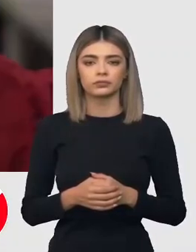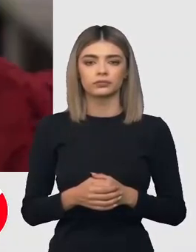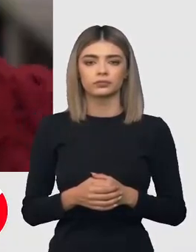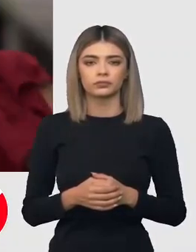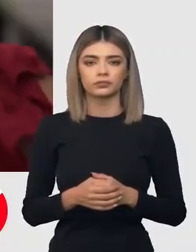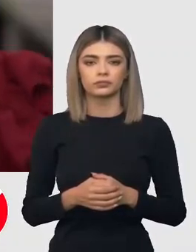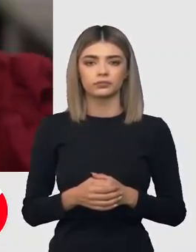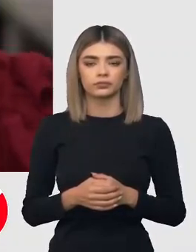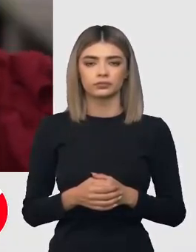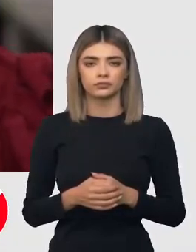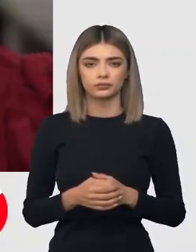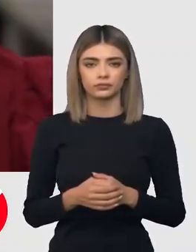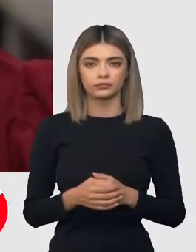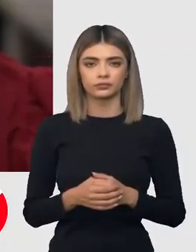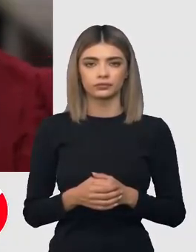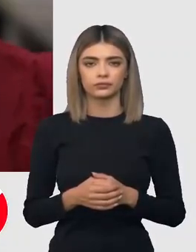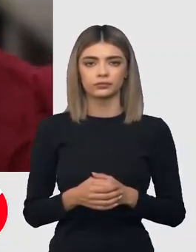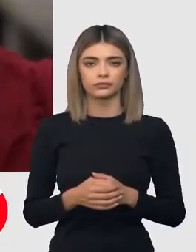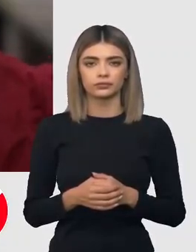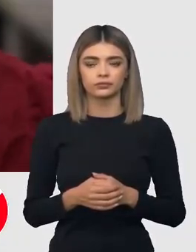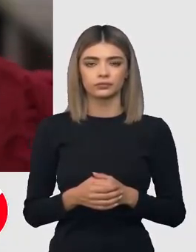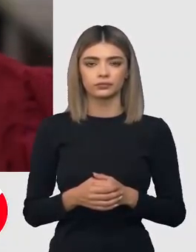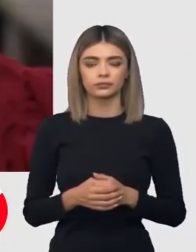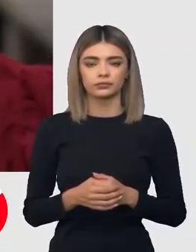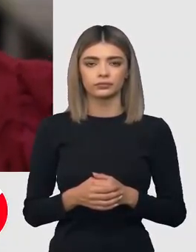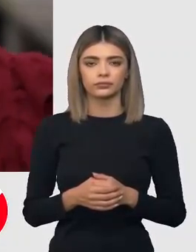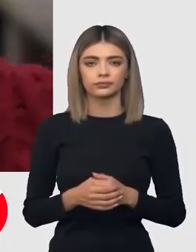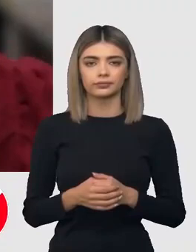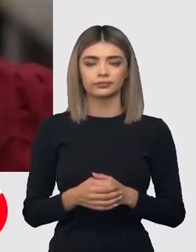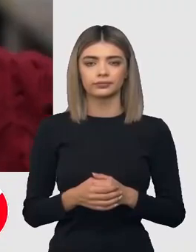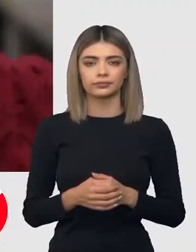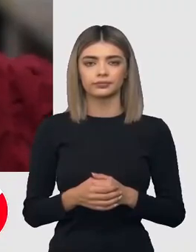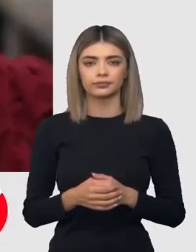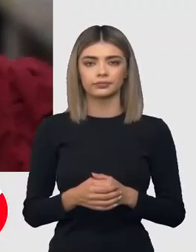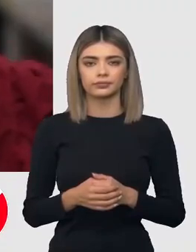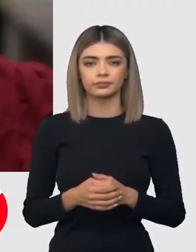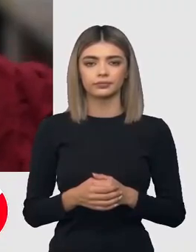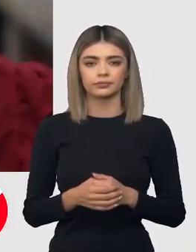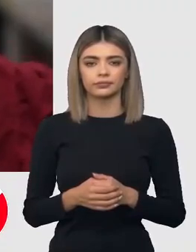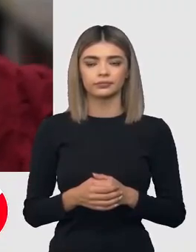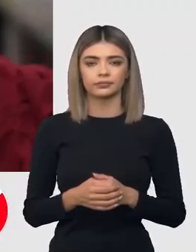getting to through the blood circulation to the tumor. We just put it in the same cavity.